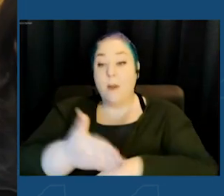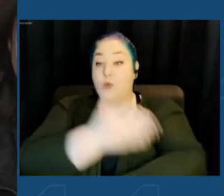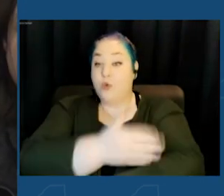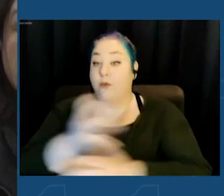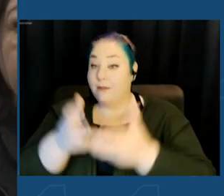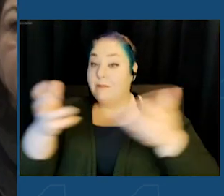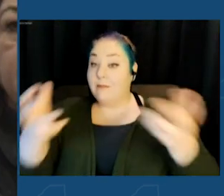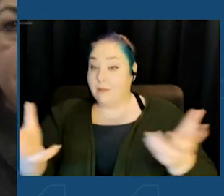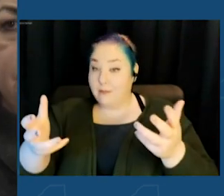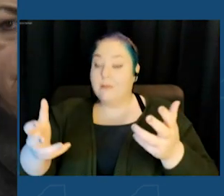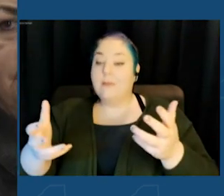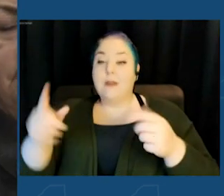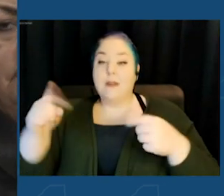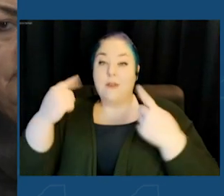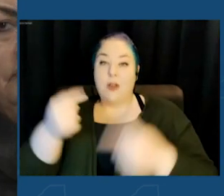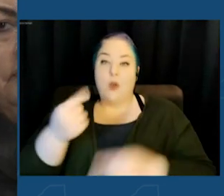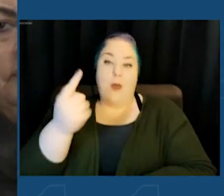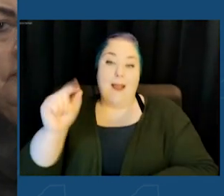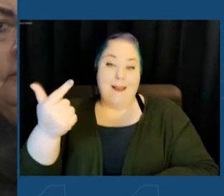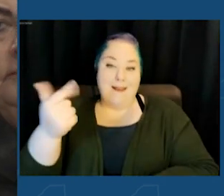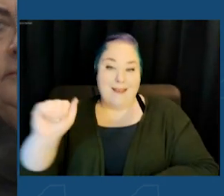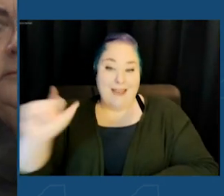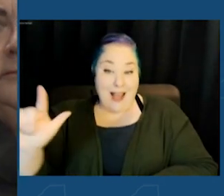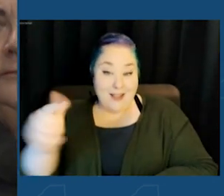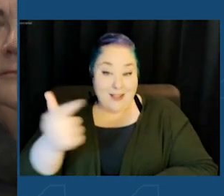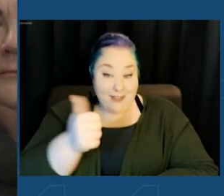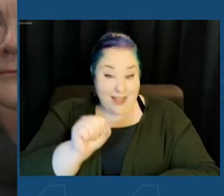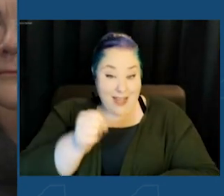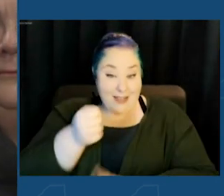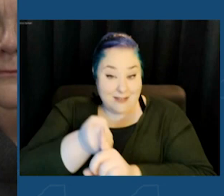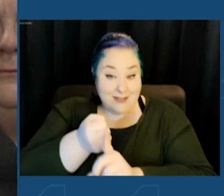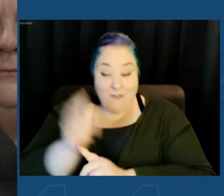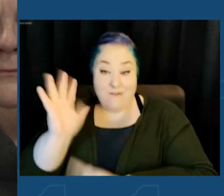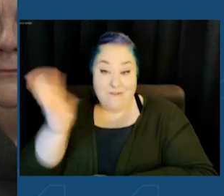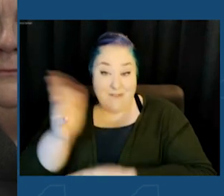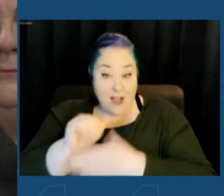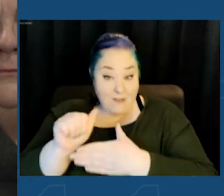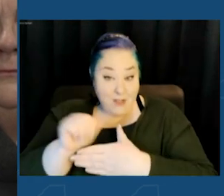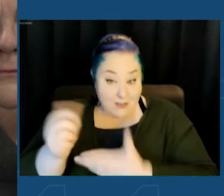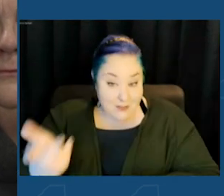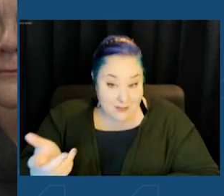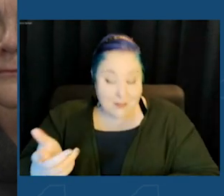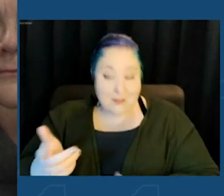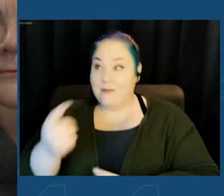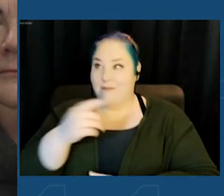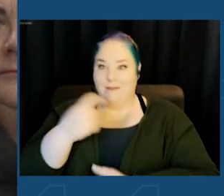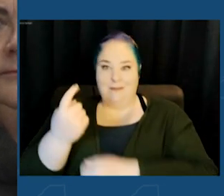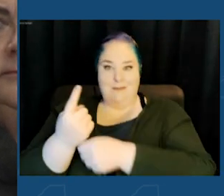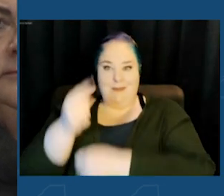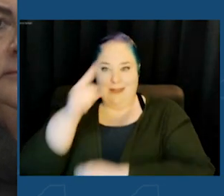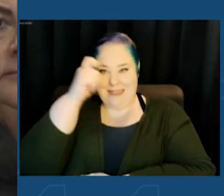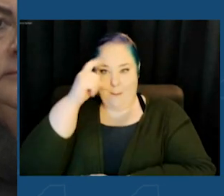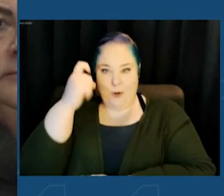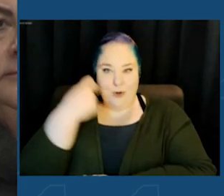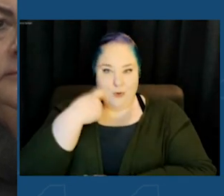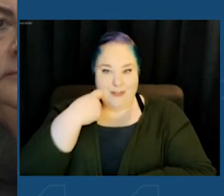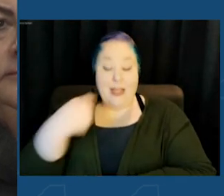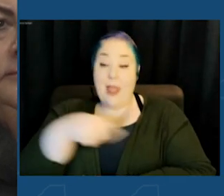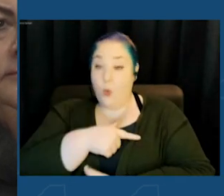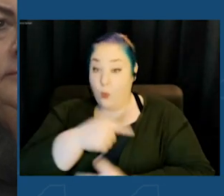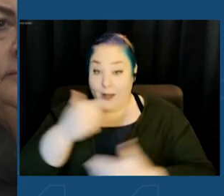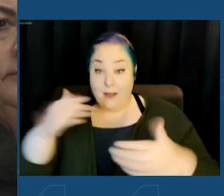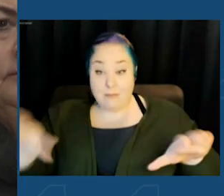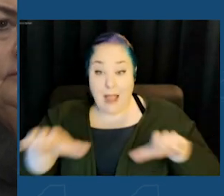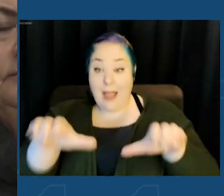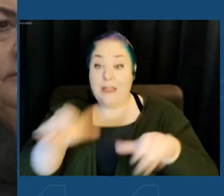when a gallon of gas was five dollars just last summer and we took an immediate action to give relief